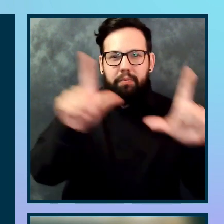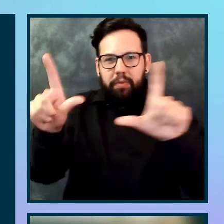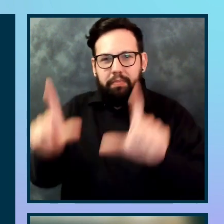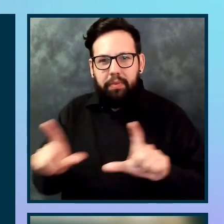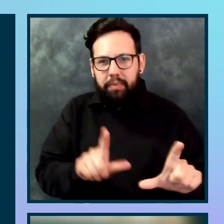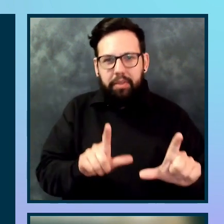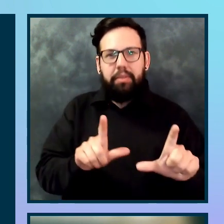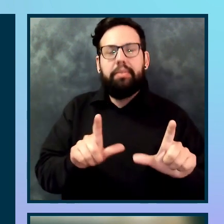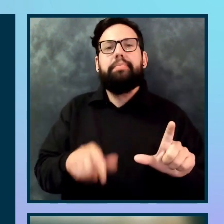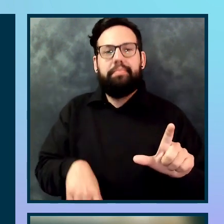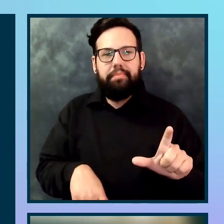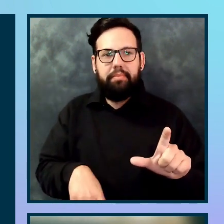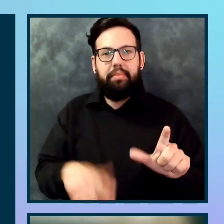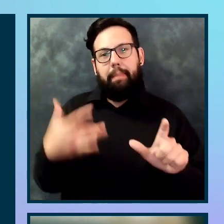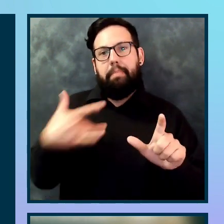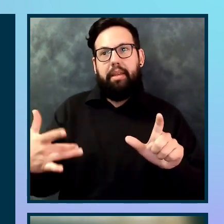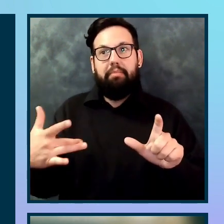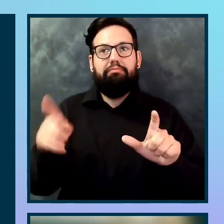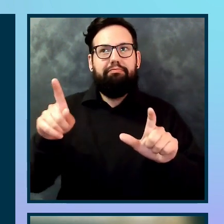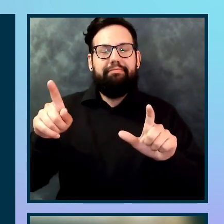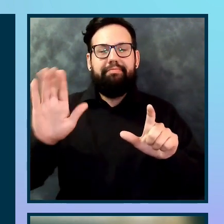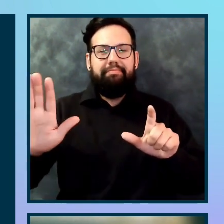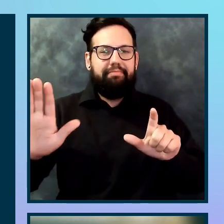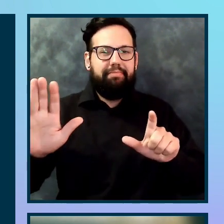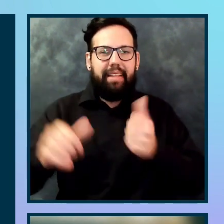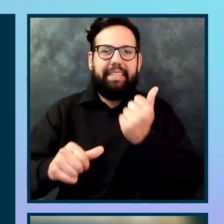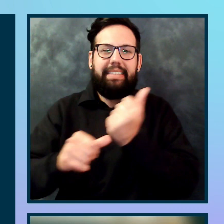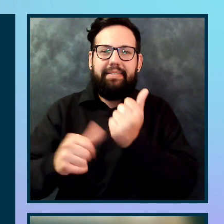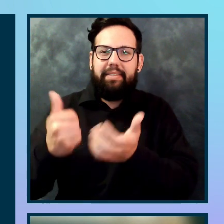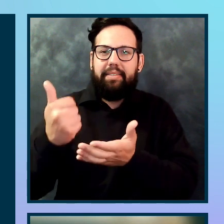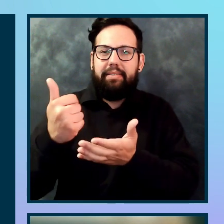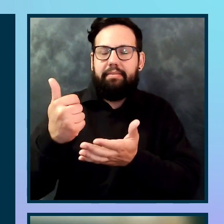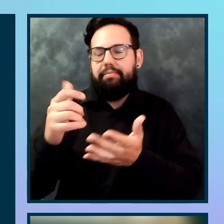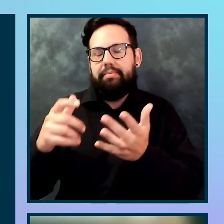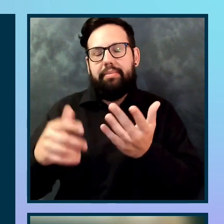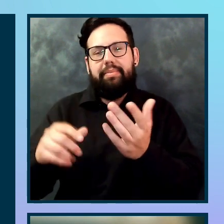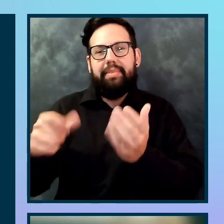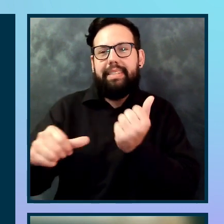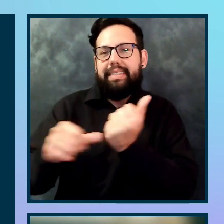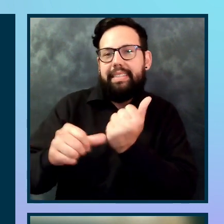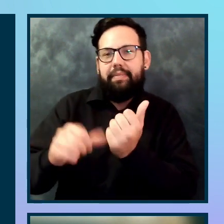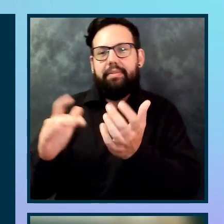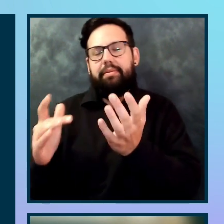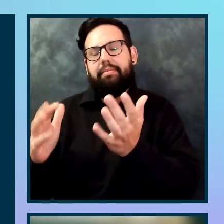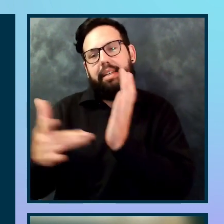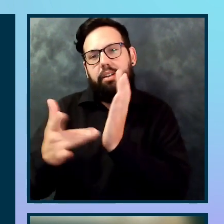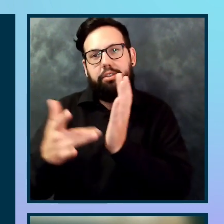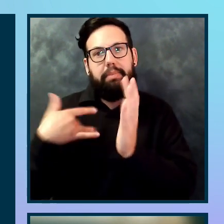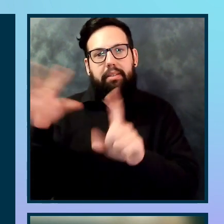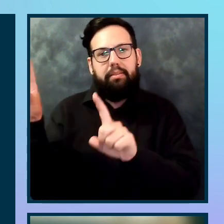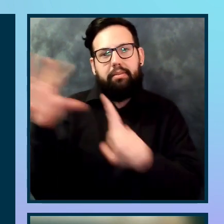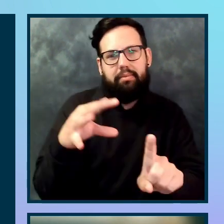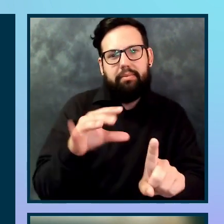on with an assistive technology. If you take all of our plant tiles on the main grid screen, for example,